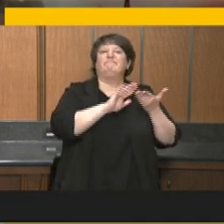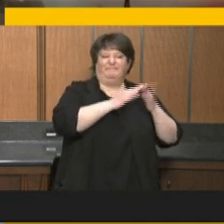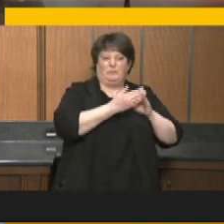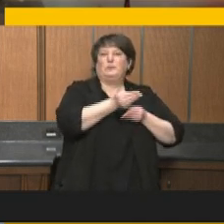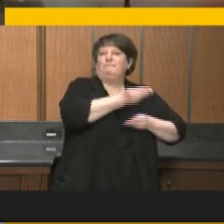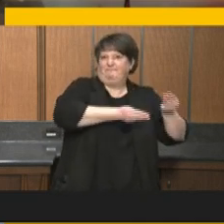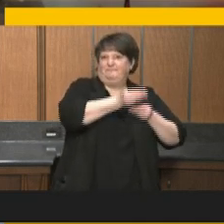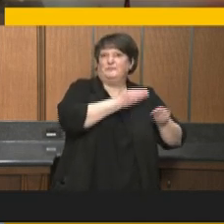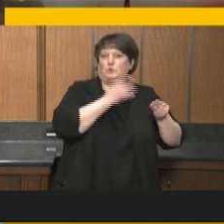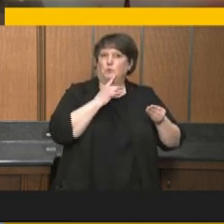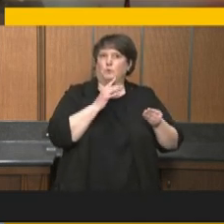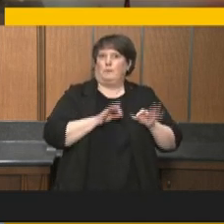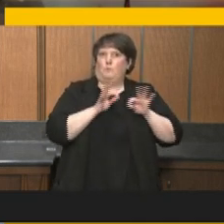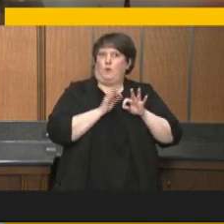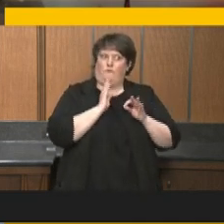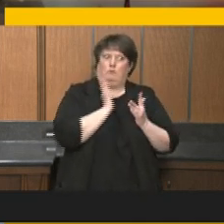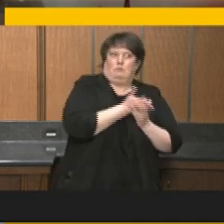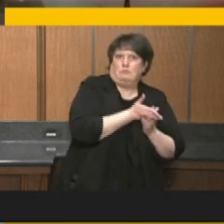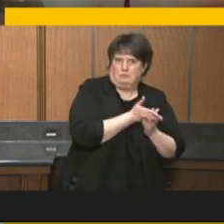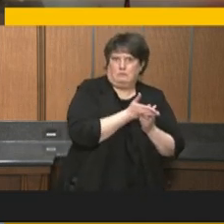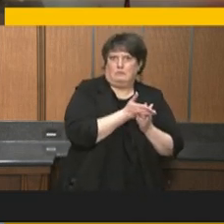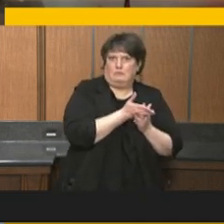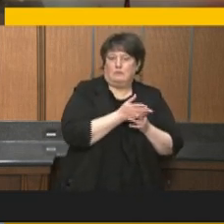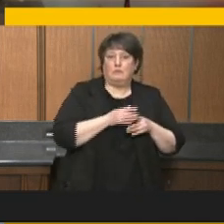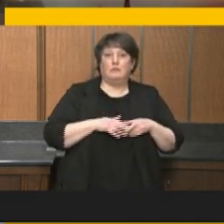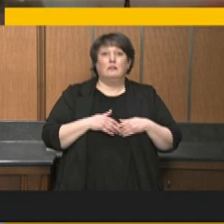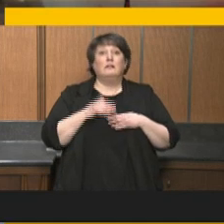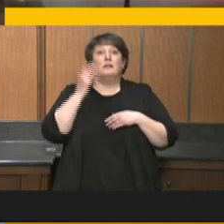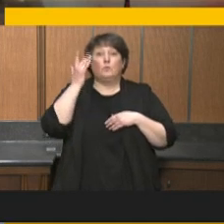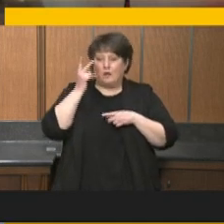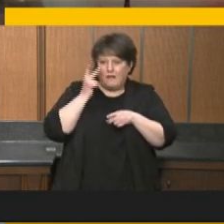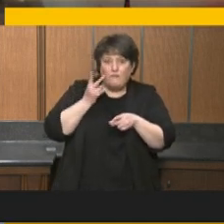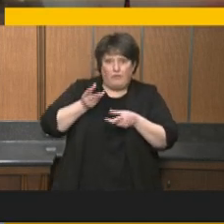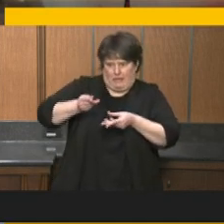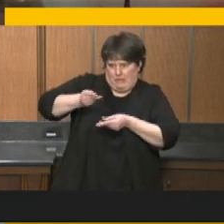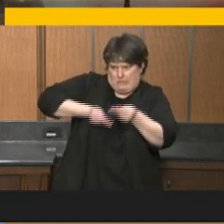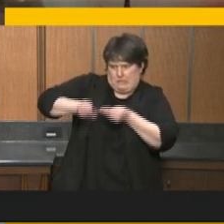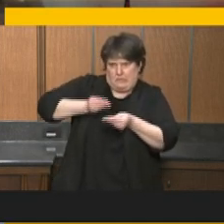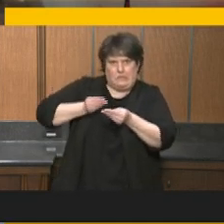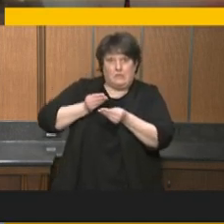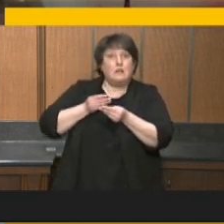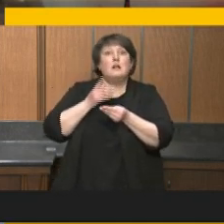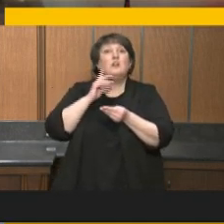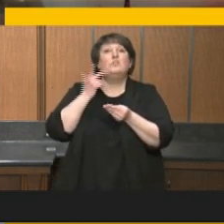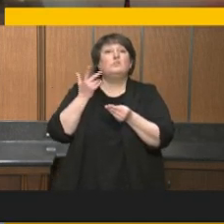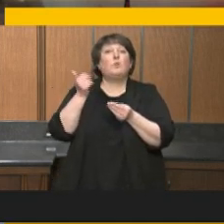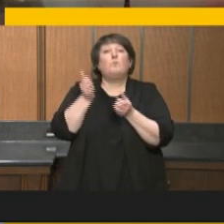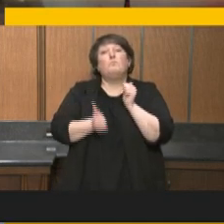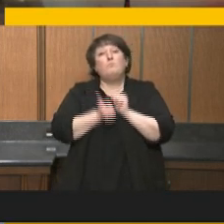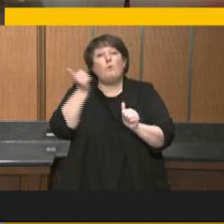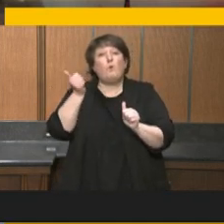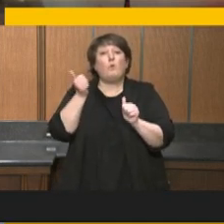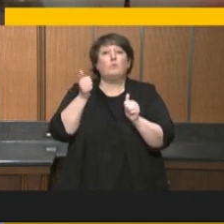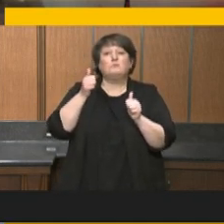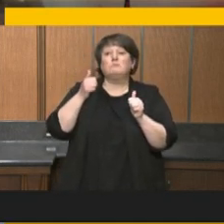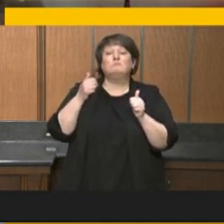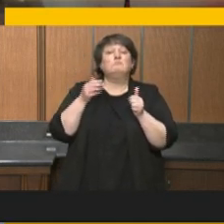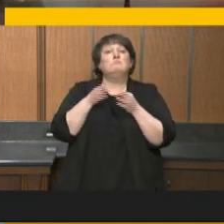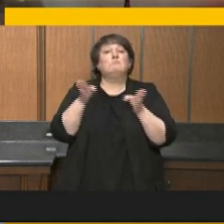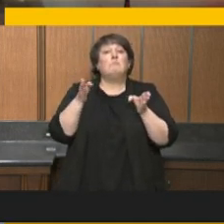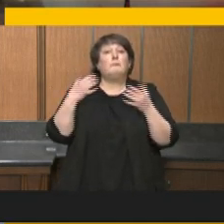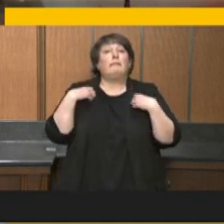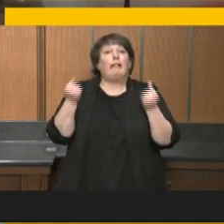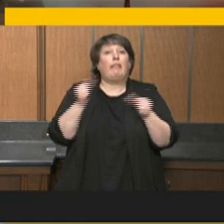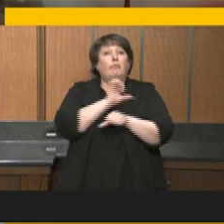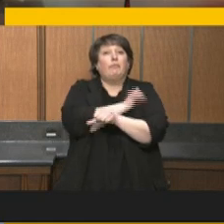now. To find and stamp out community transmission, public health authorities across Canada remain laser-focused on